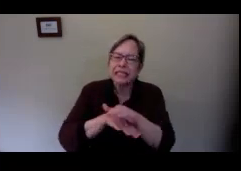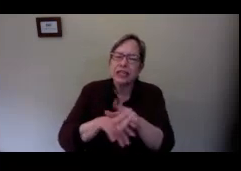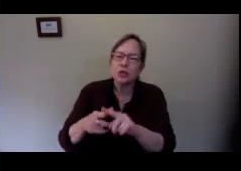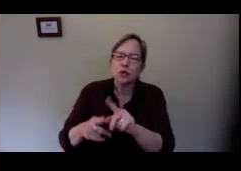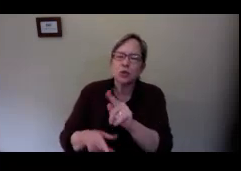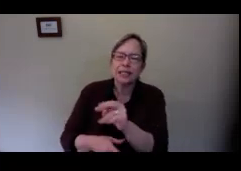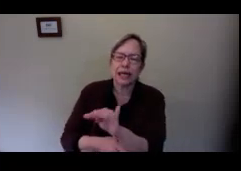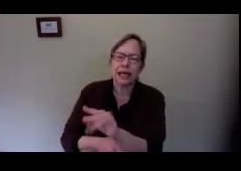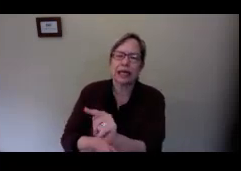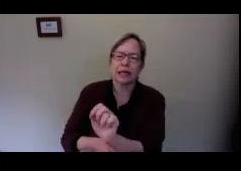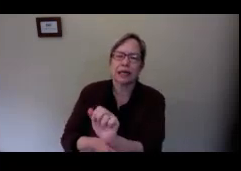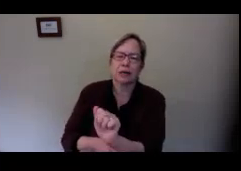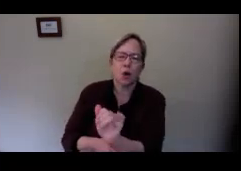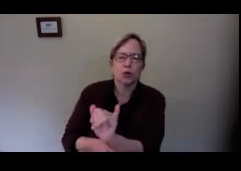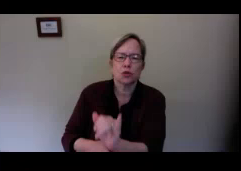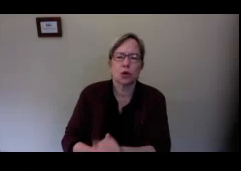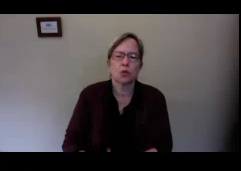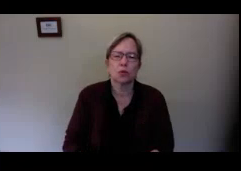as well.